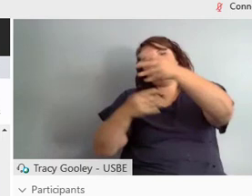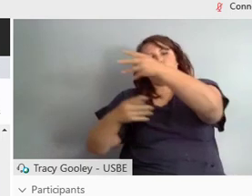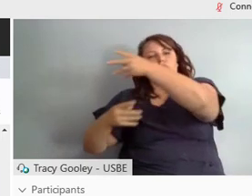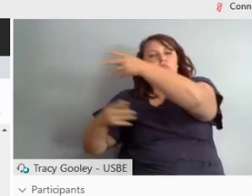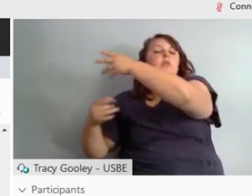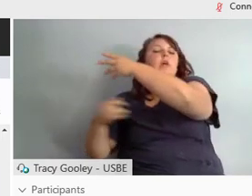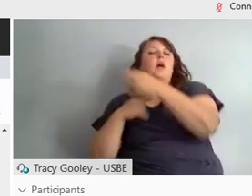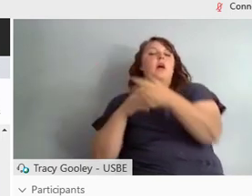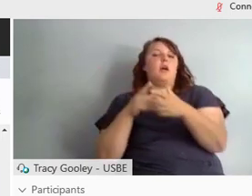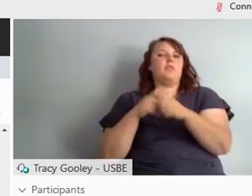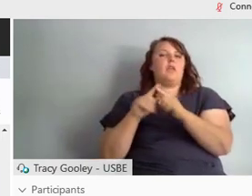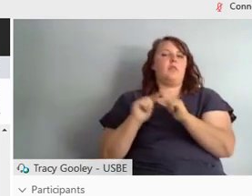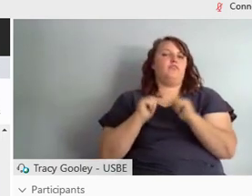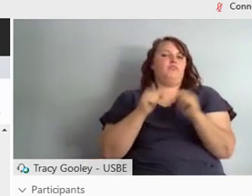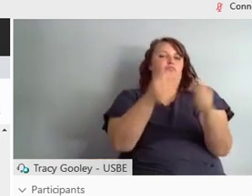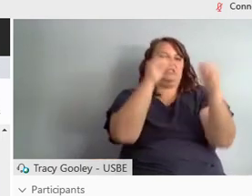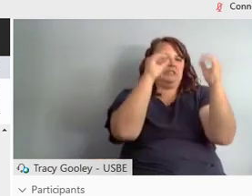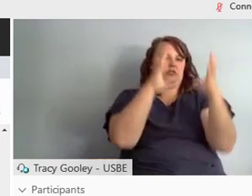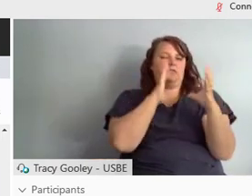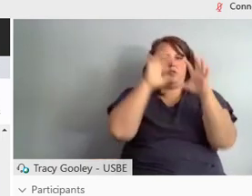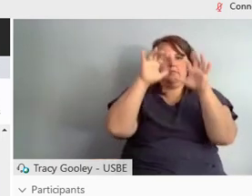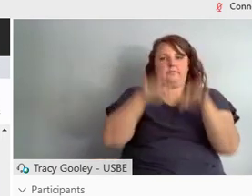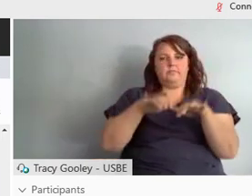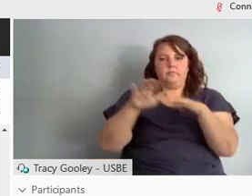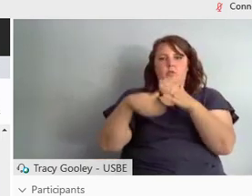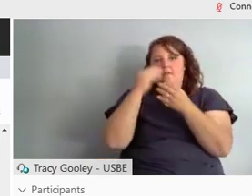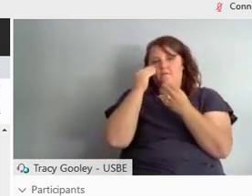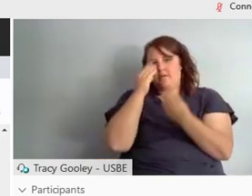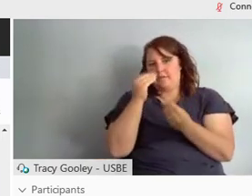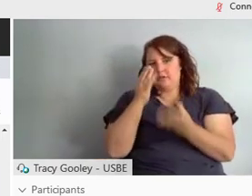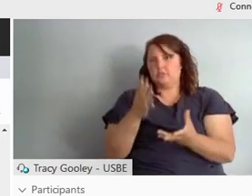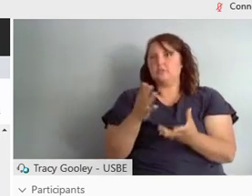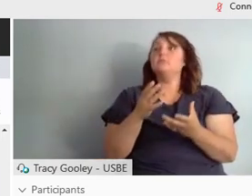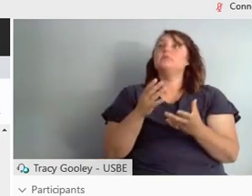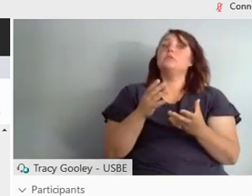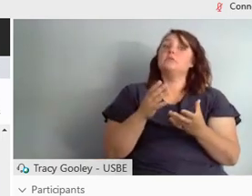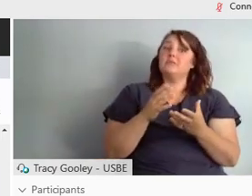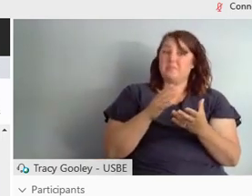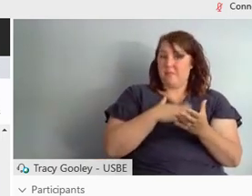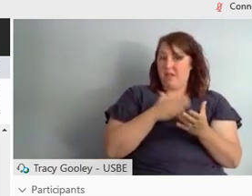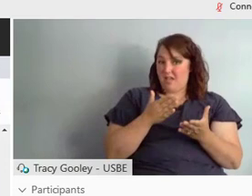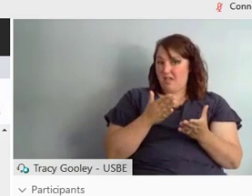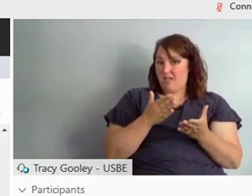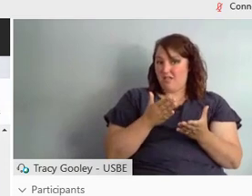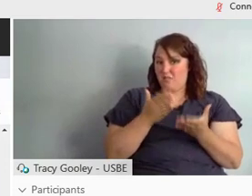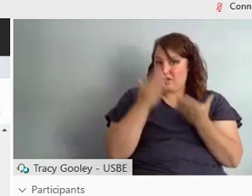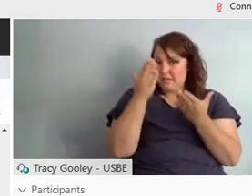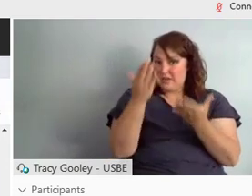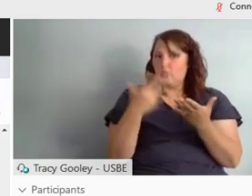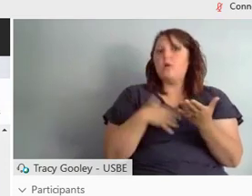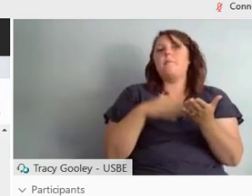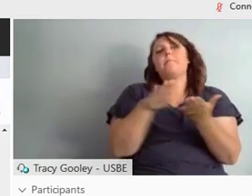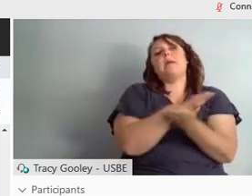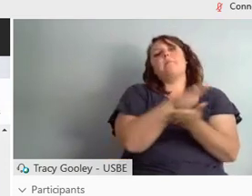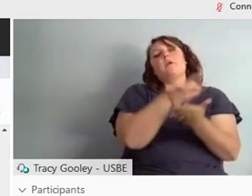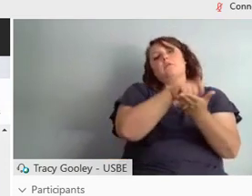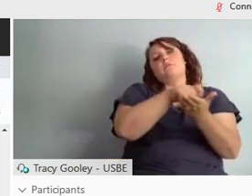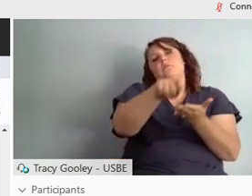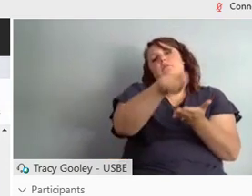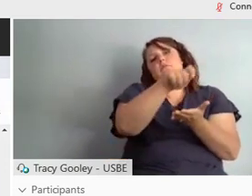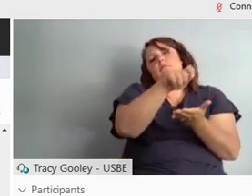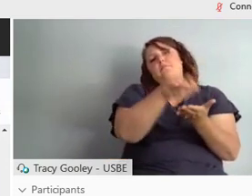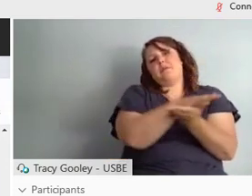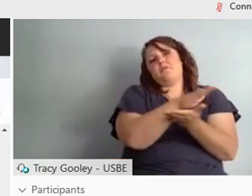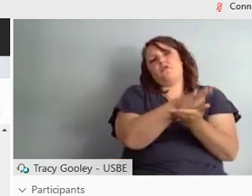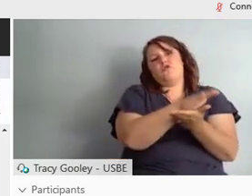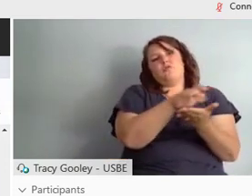allow the teachers to get in and enter the data. That's why I said my general recommendation would be to score pencil paper